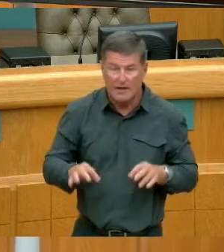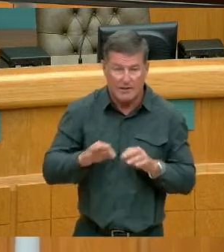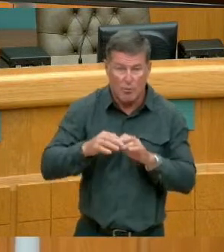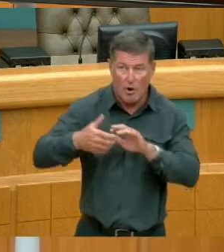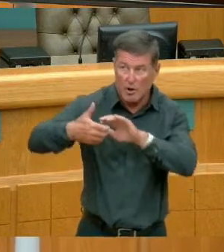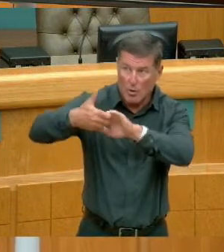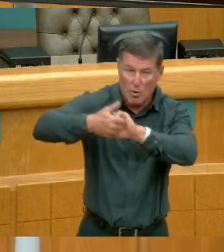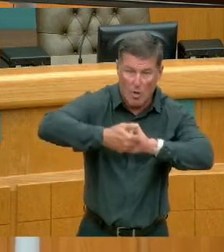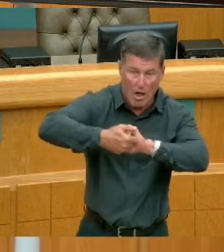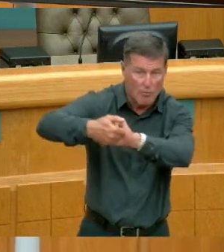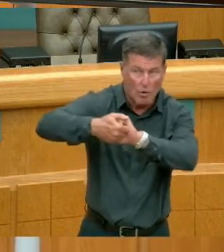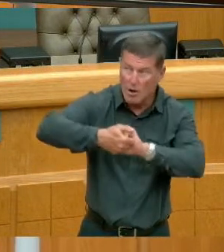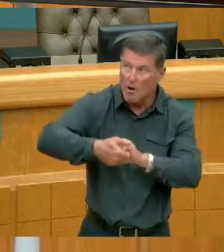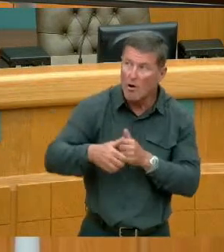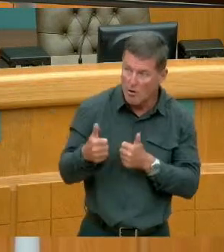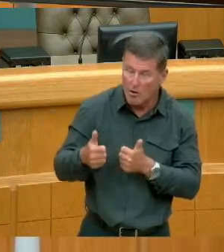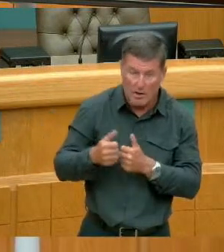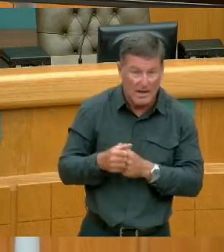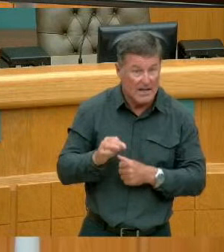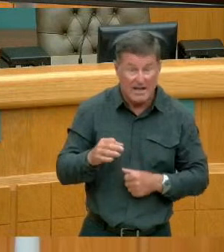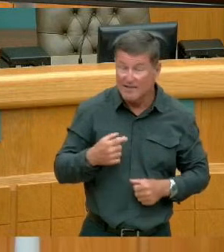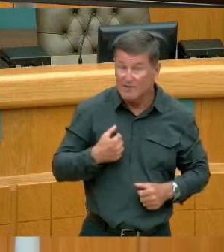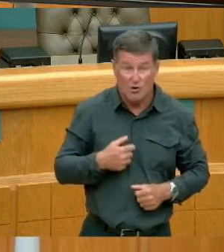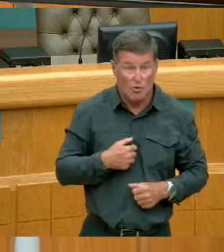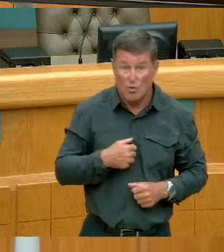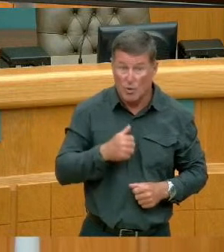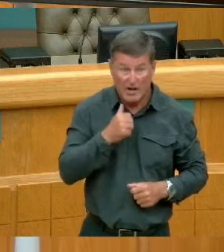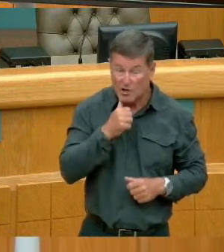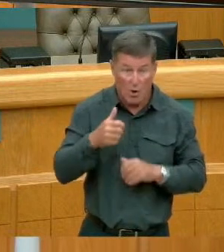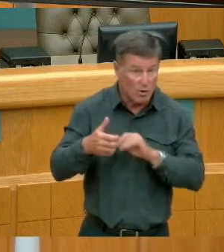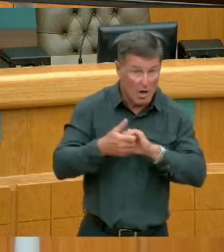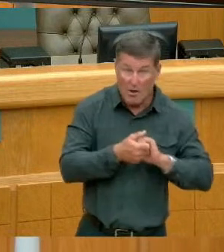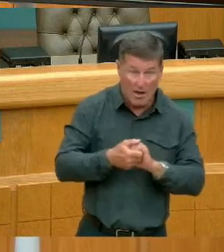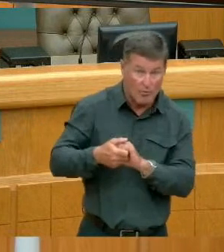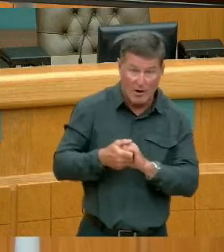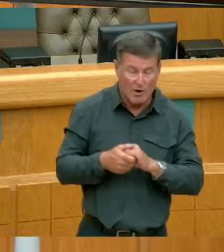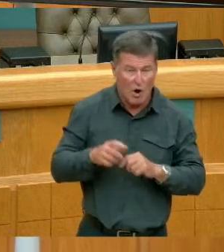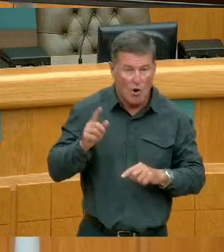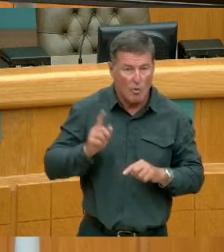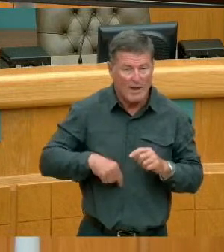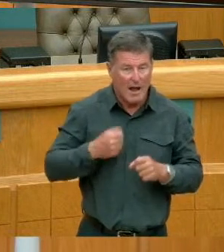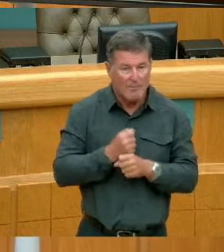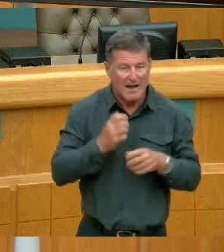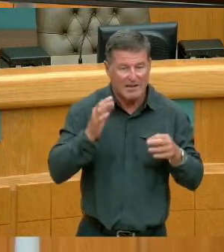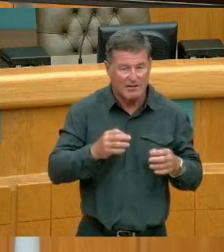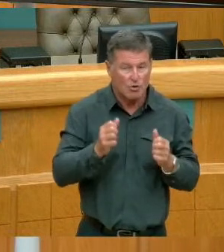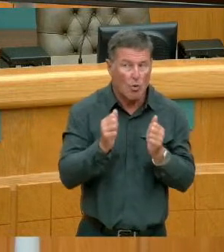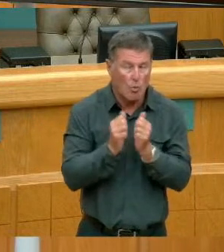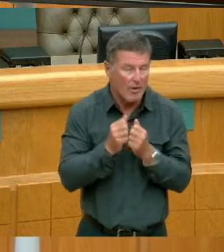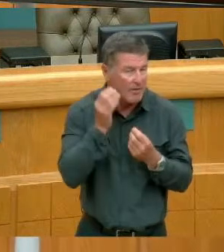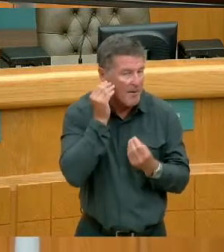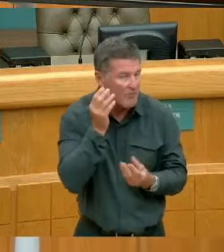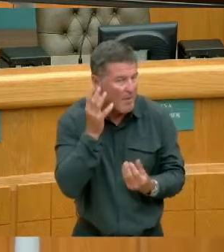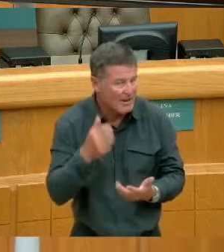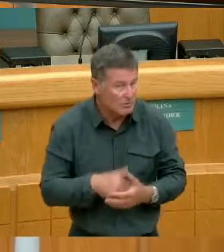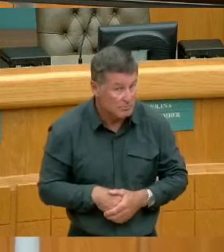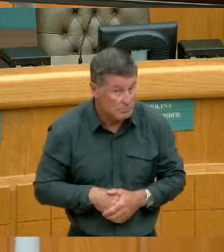do that, we're not part of that informed decision-making process. And so I just want you to know